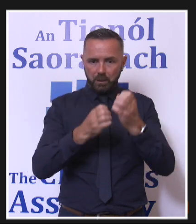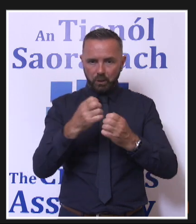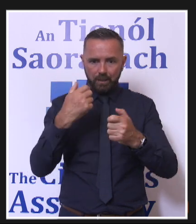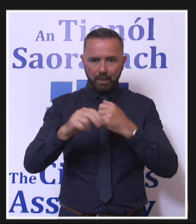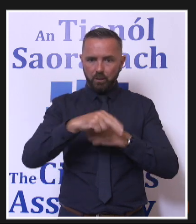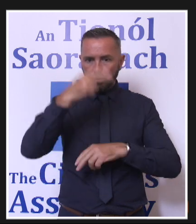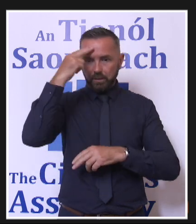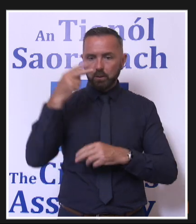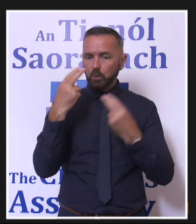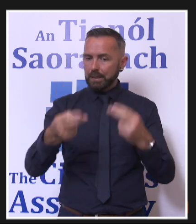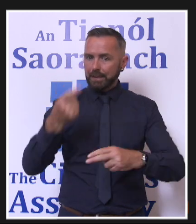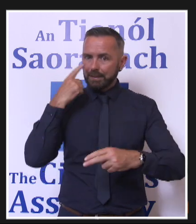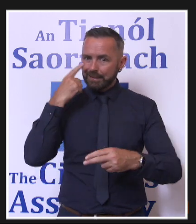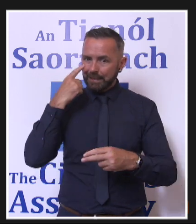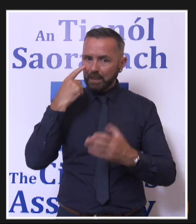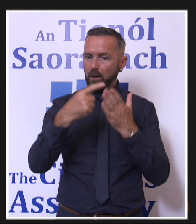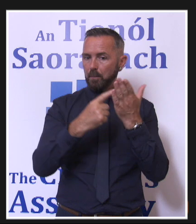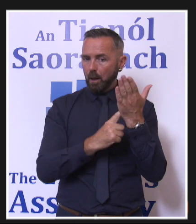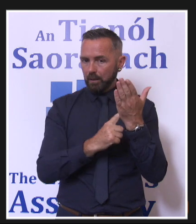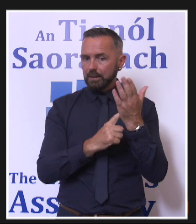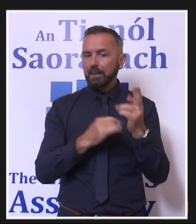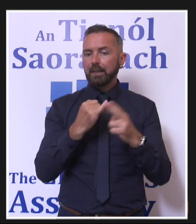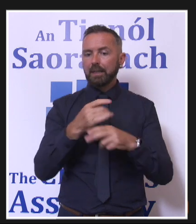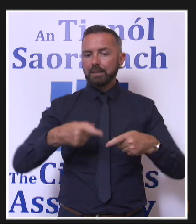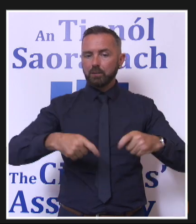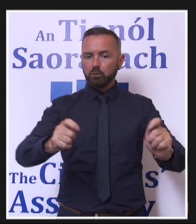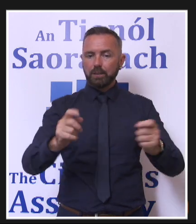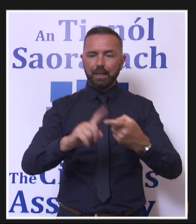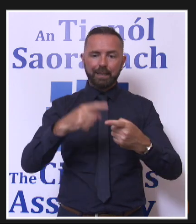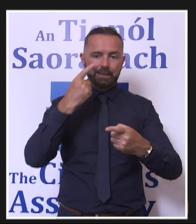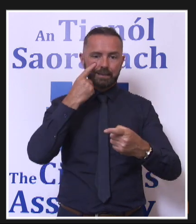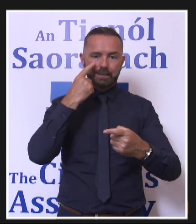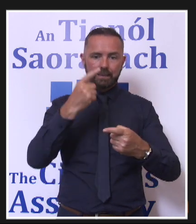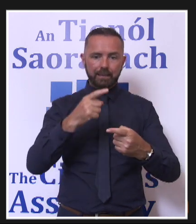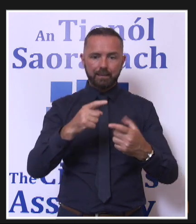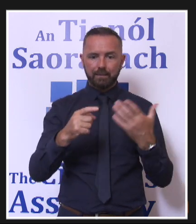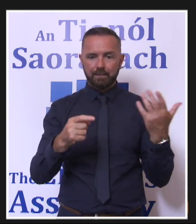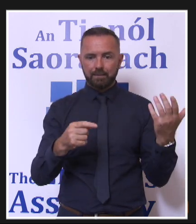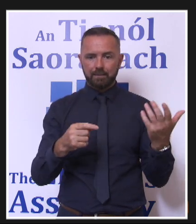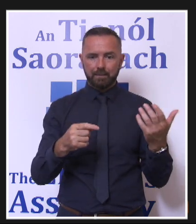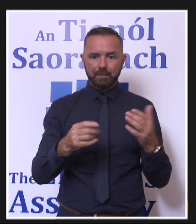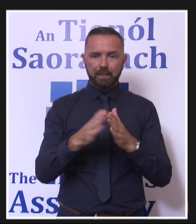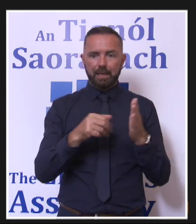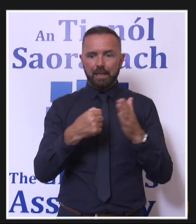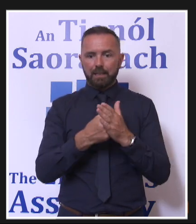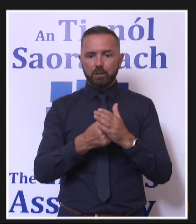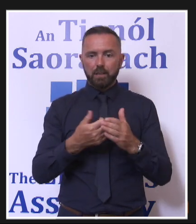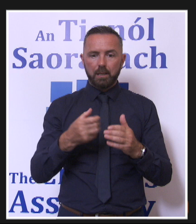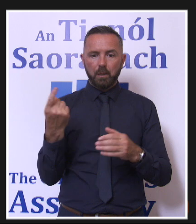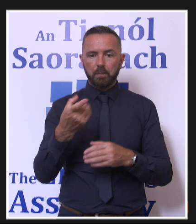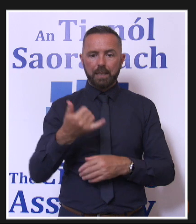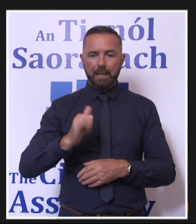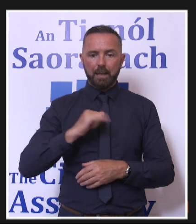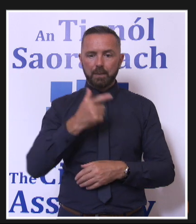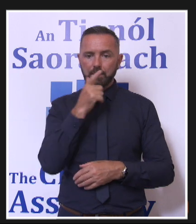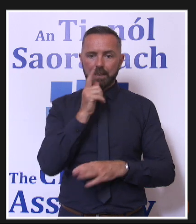to see the policy in the street, they have to see the elected official in the street, be able to speak to them. So I